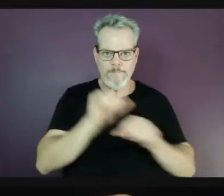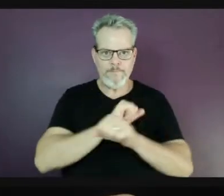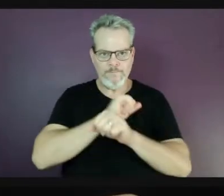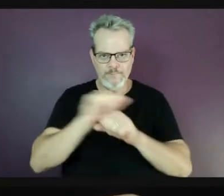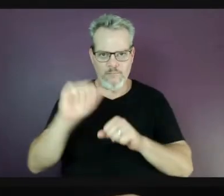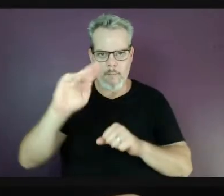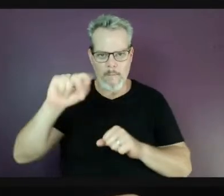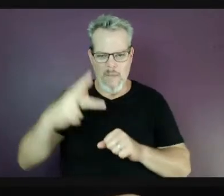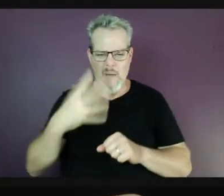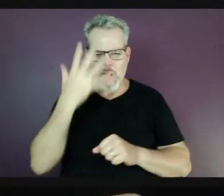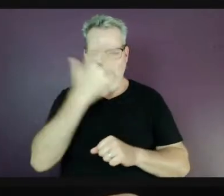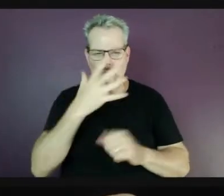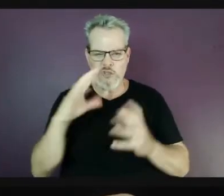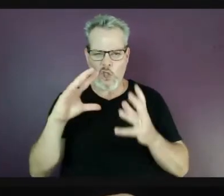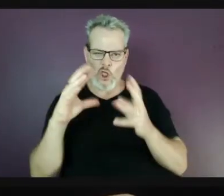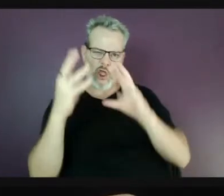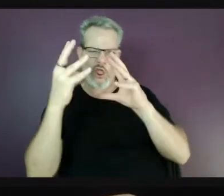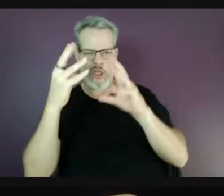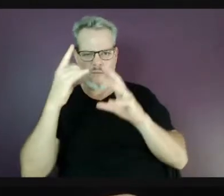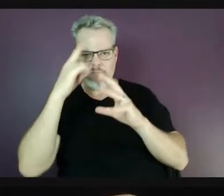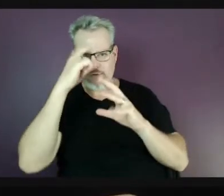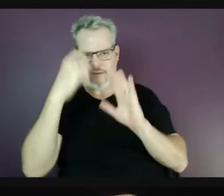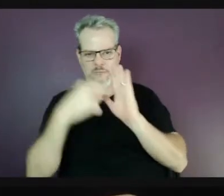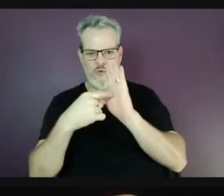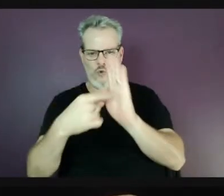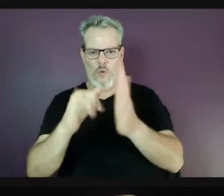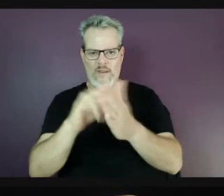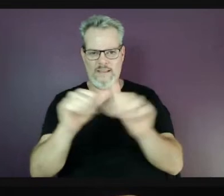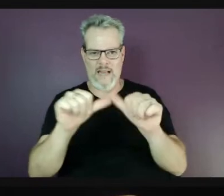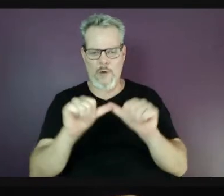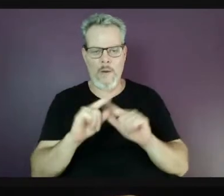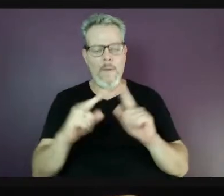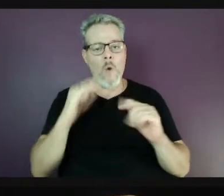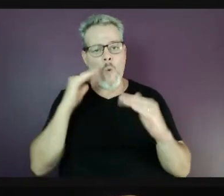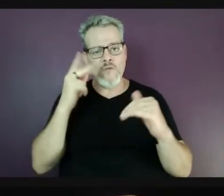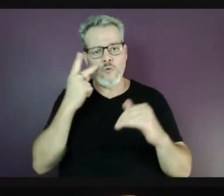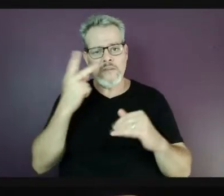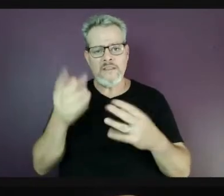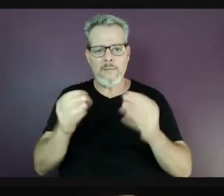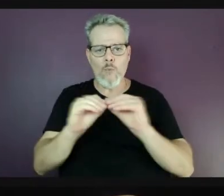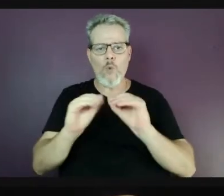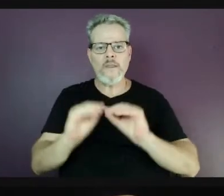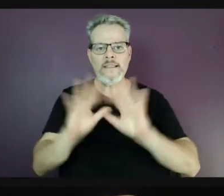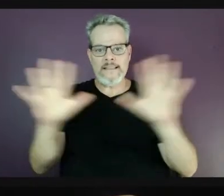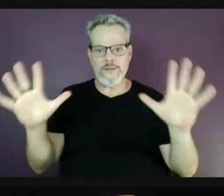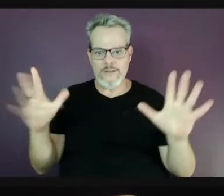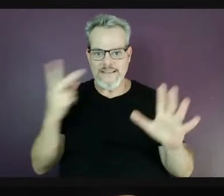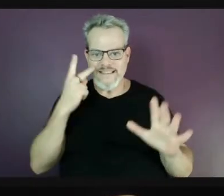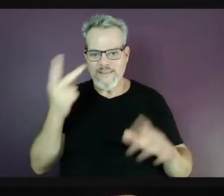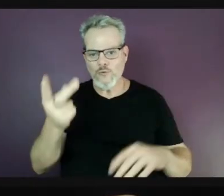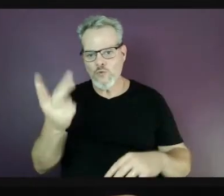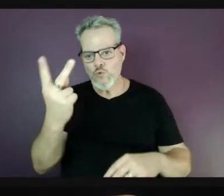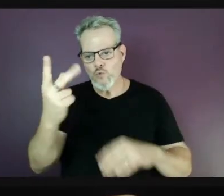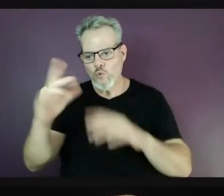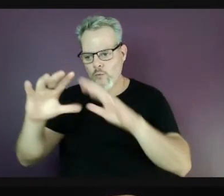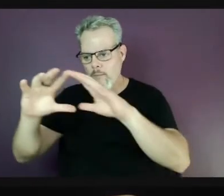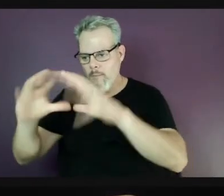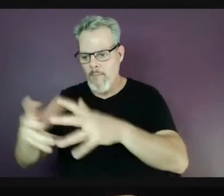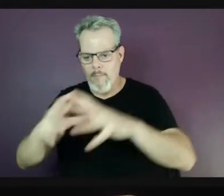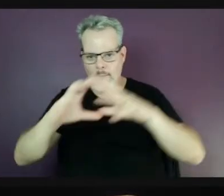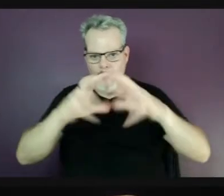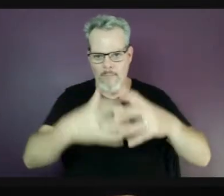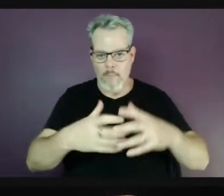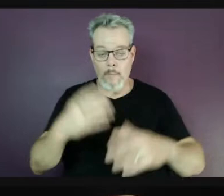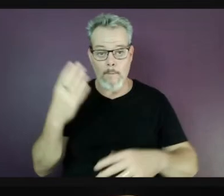little distorted because we've skewed it like this. But hopefully you can see more easily that there is two patterns of earthquakes. The blue ones are